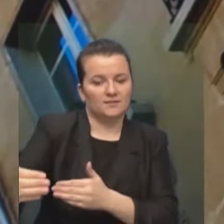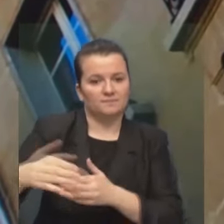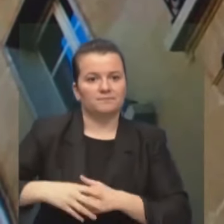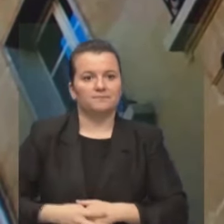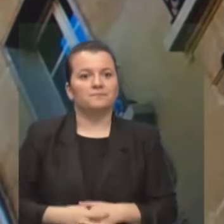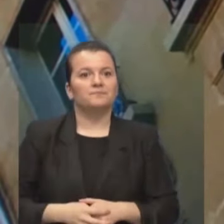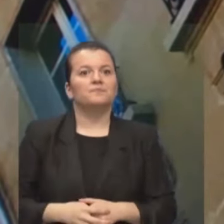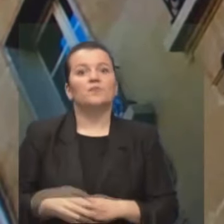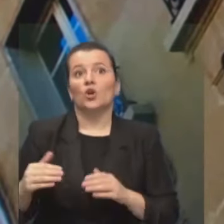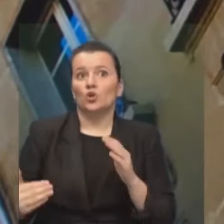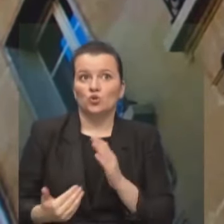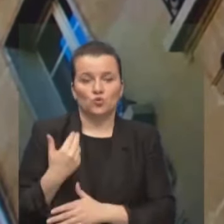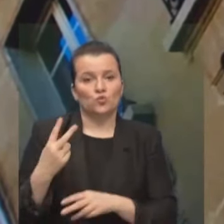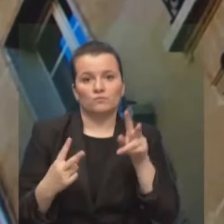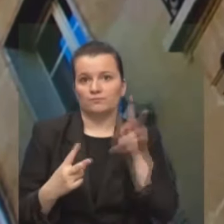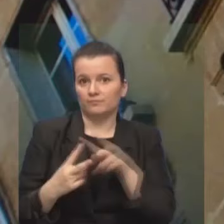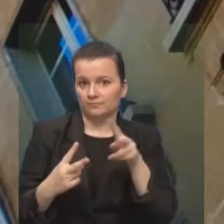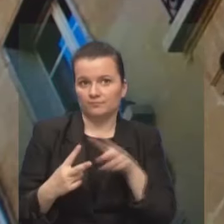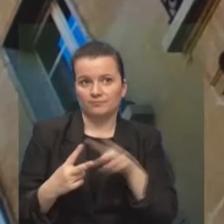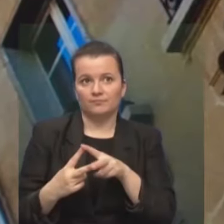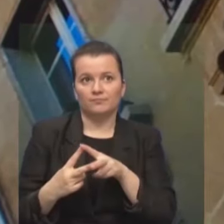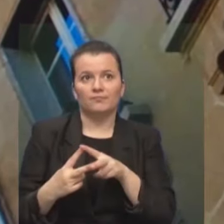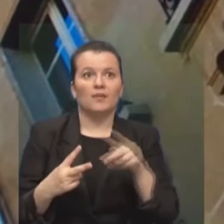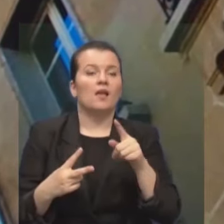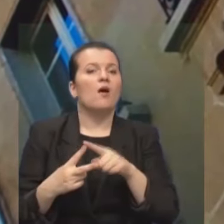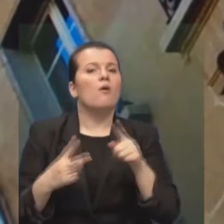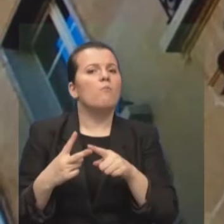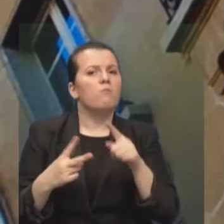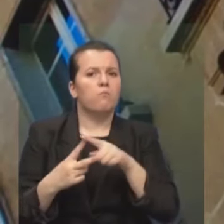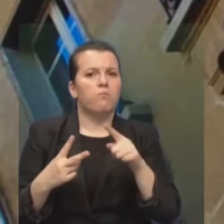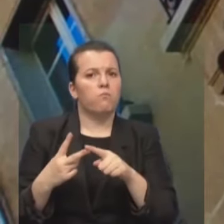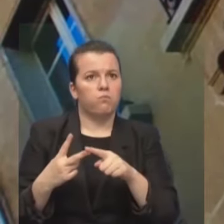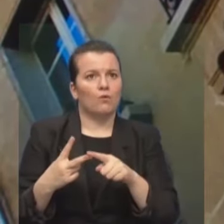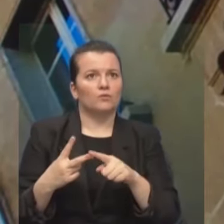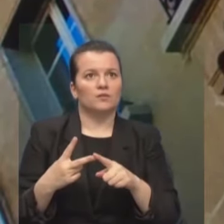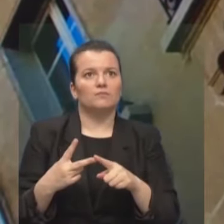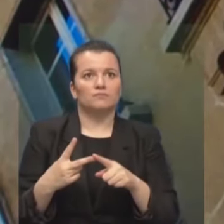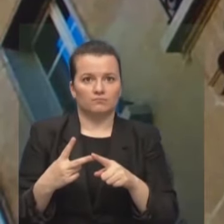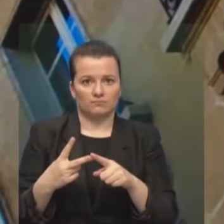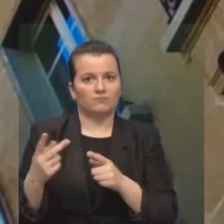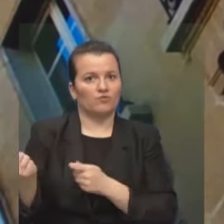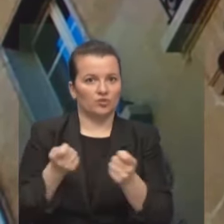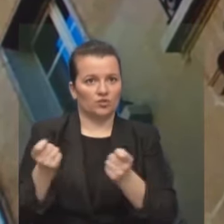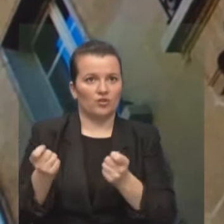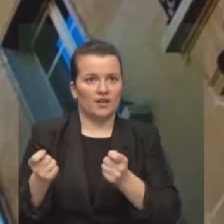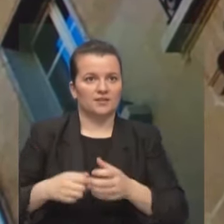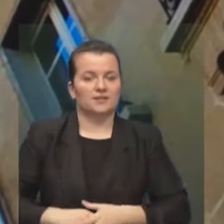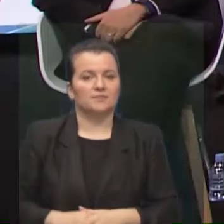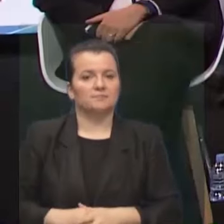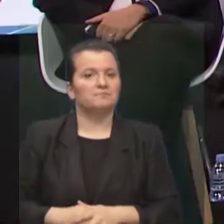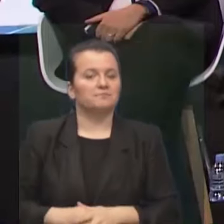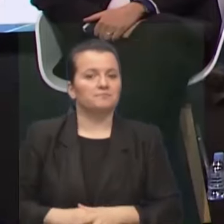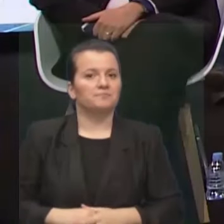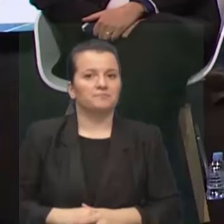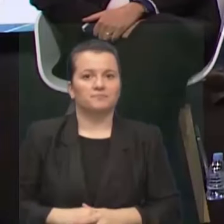who were selected for following a process led by the